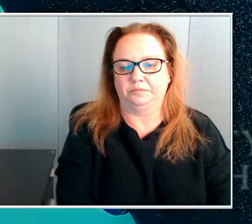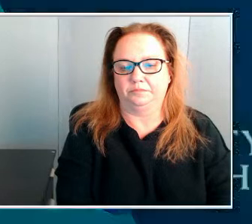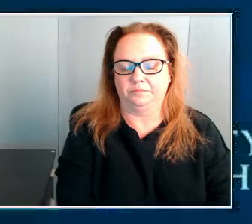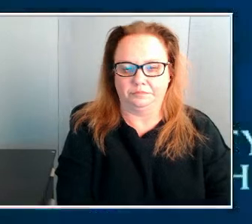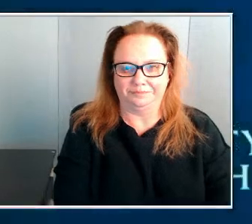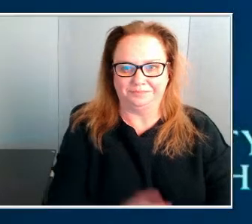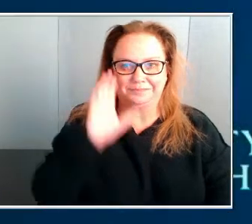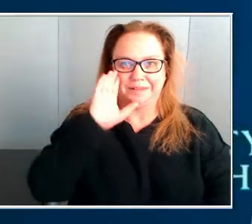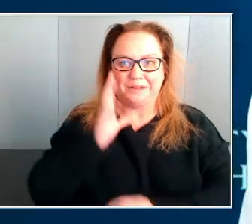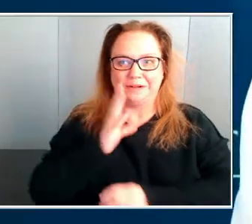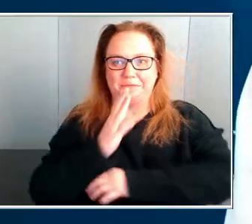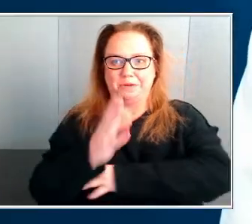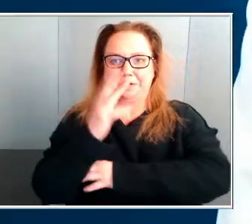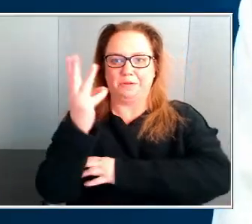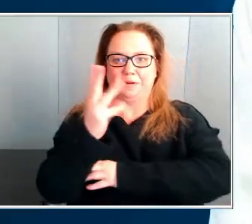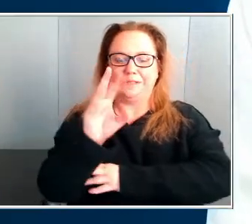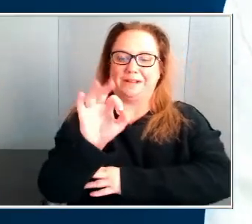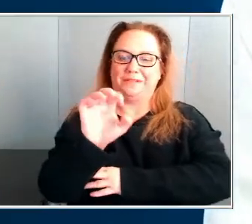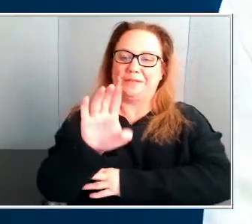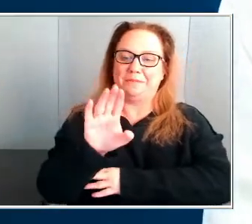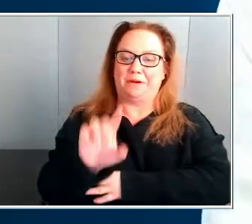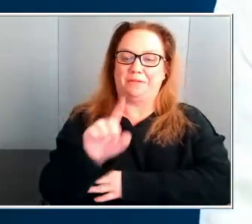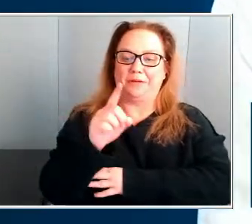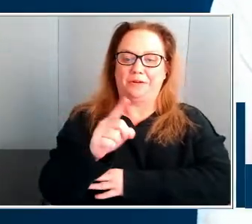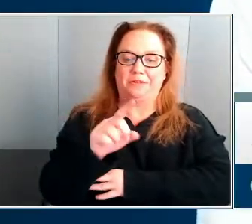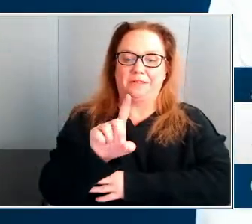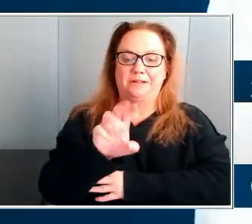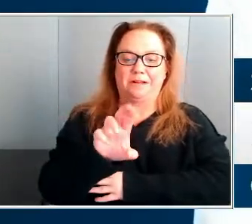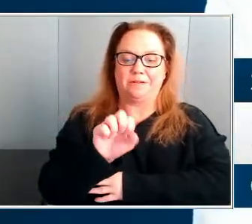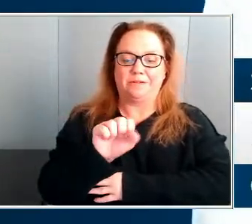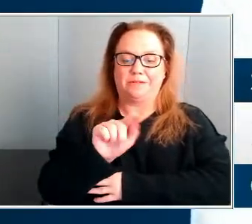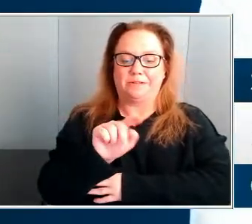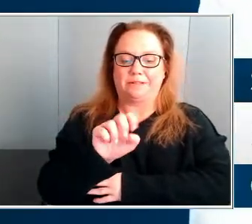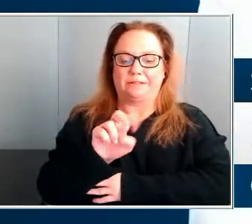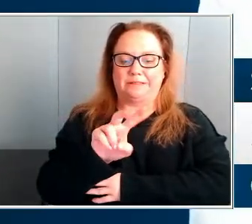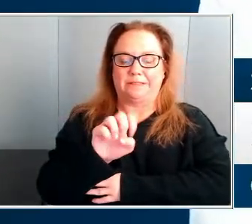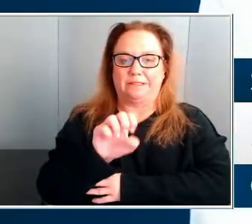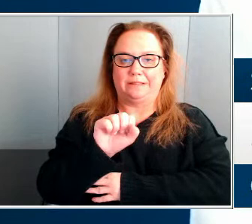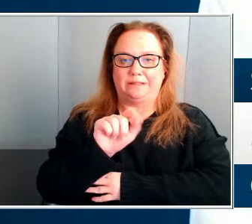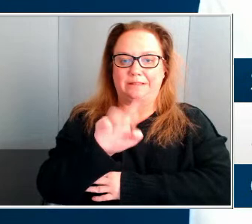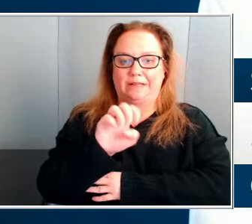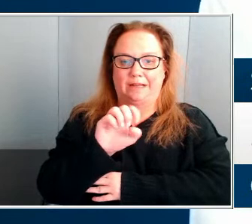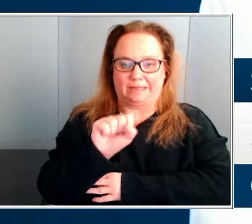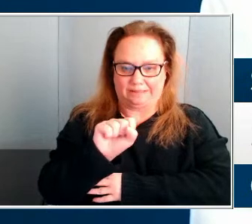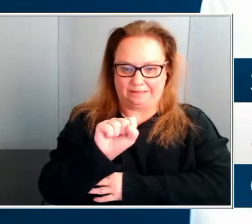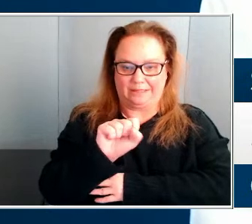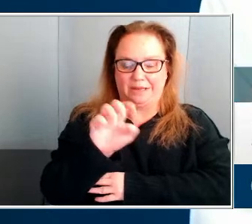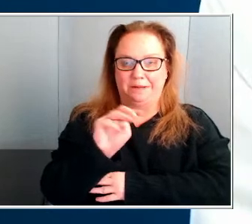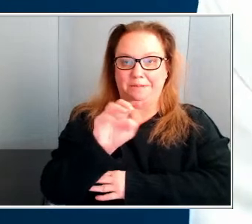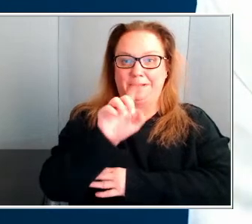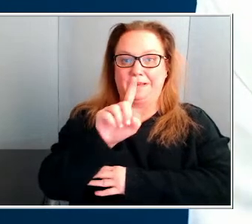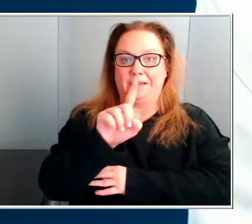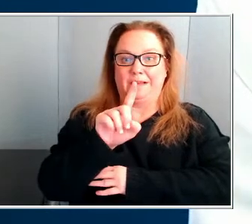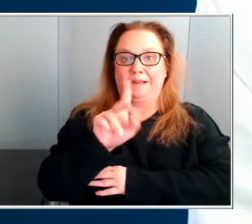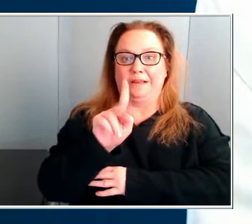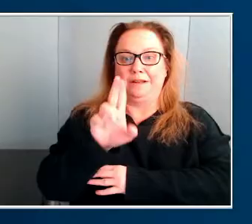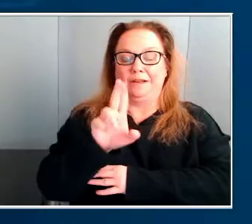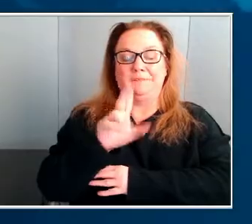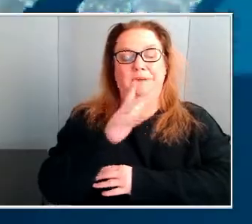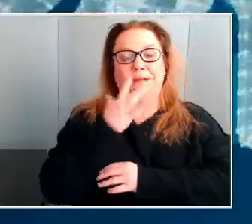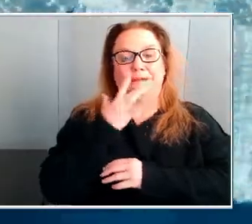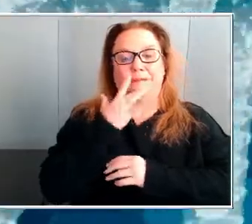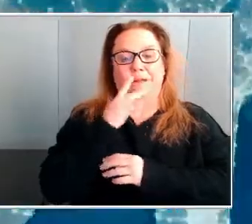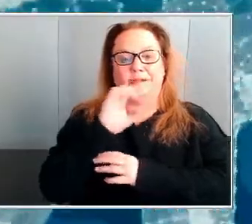Hey, good morning. It's Wednesday, February the 1st. I'm Dr. Steve Stites, Chief Medical Officer at the University of Kansas Health System. Welcome to my favorite episode each month.